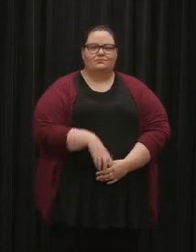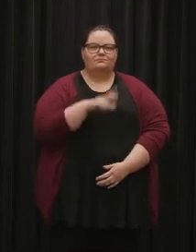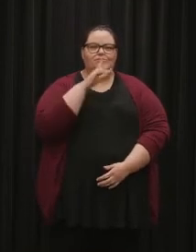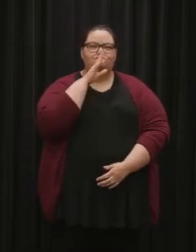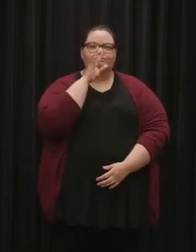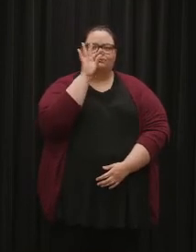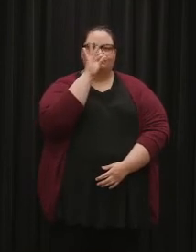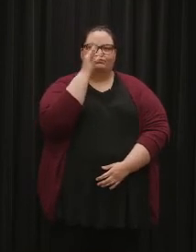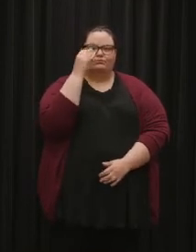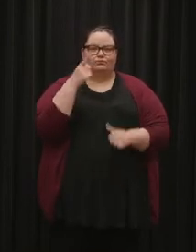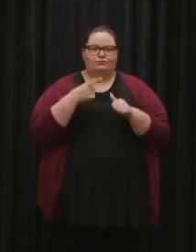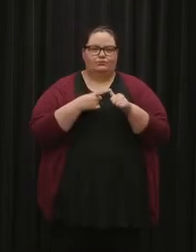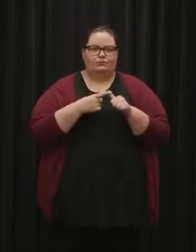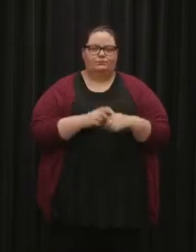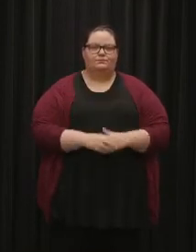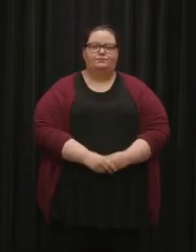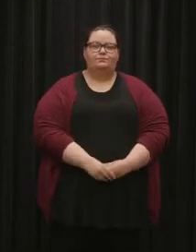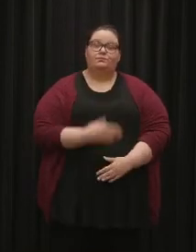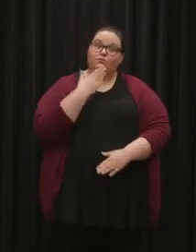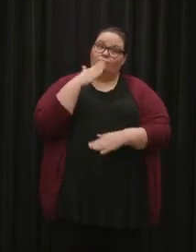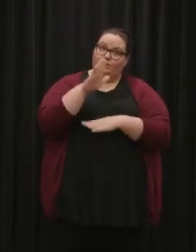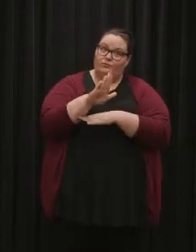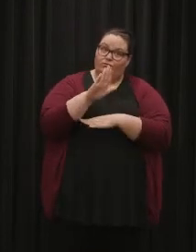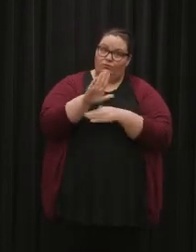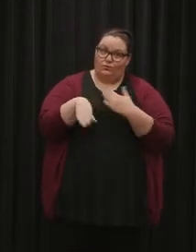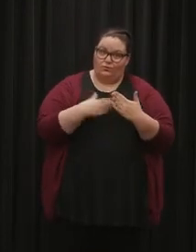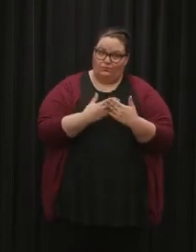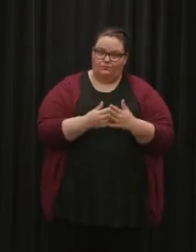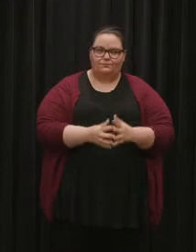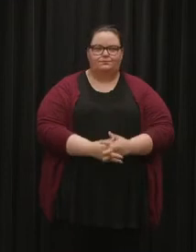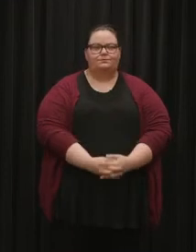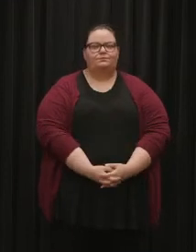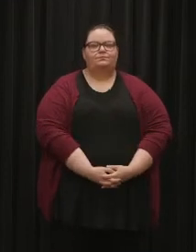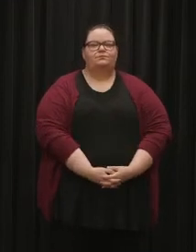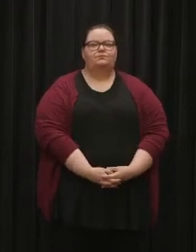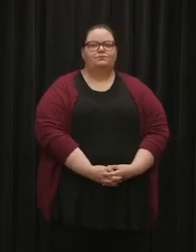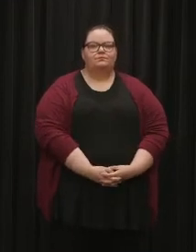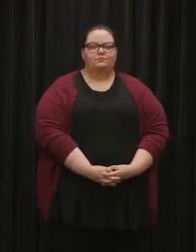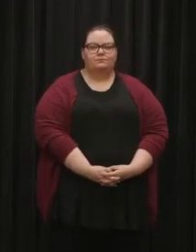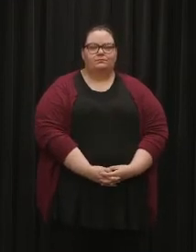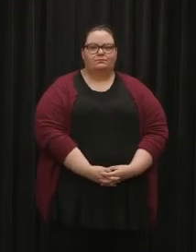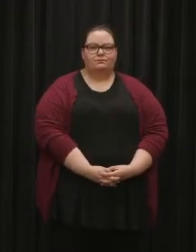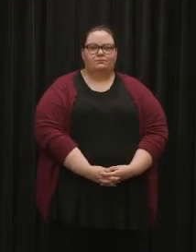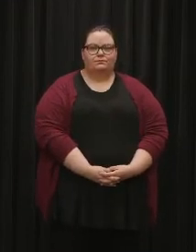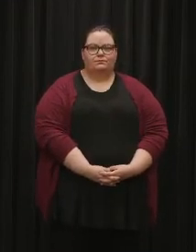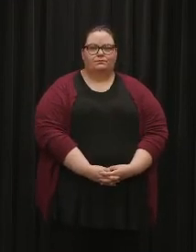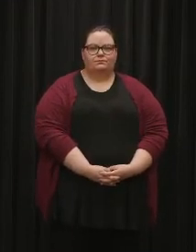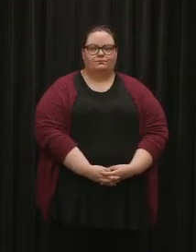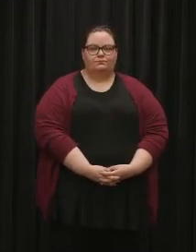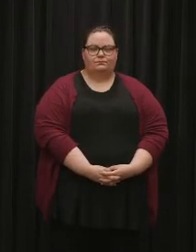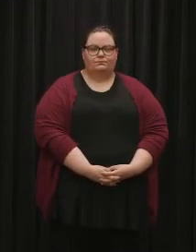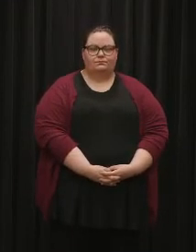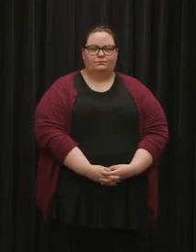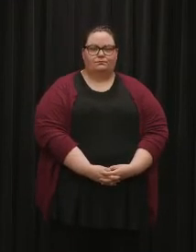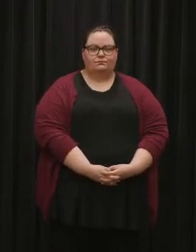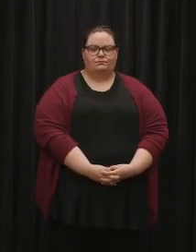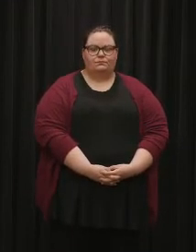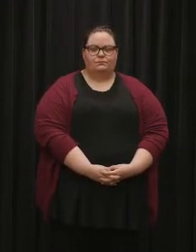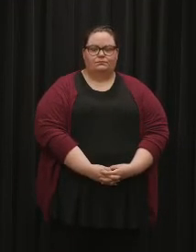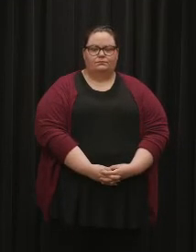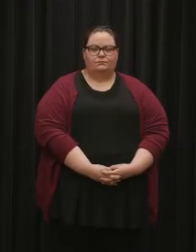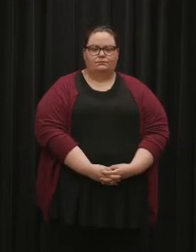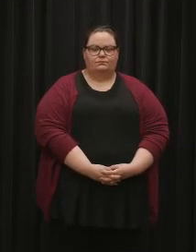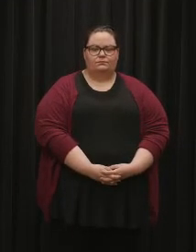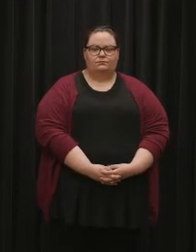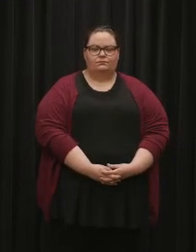Bonjour à toutes et à tous. Good afternoon, everyone. Today, I will be reporting on the